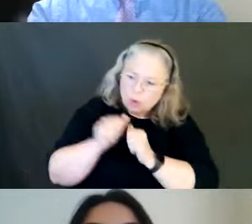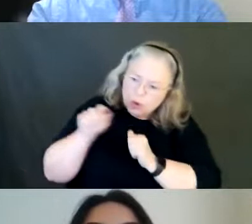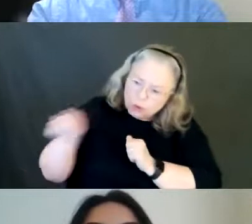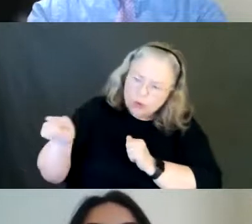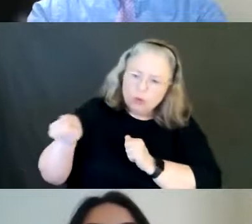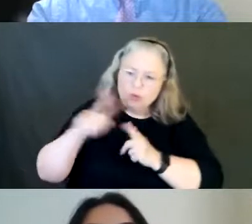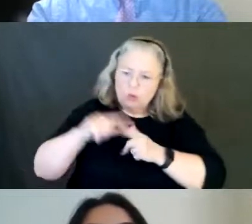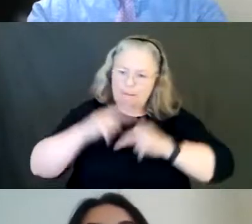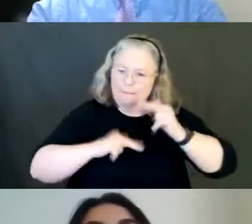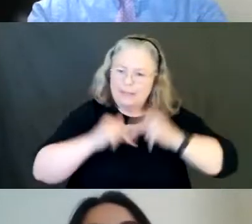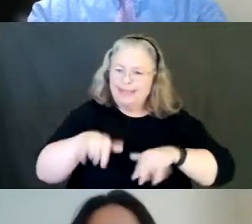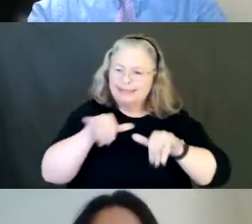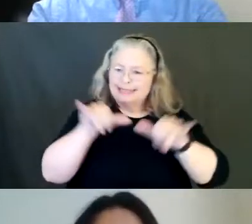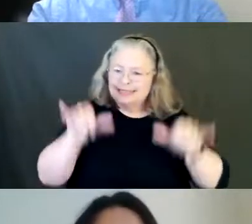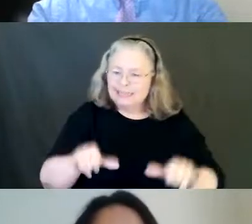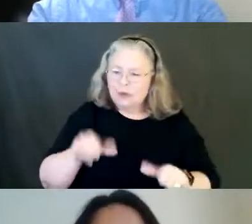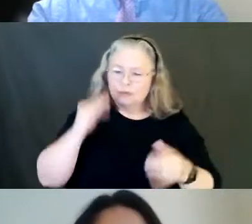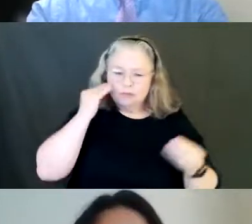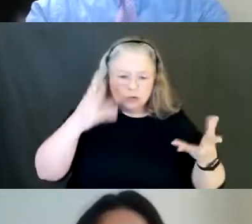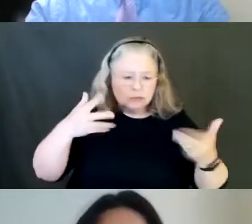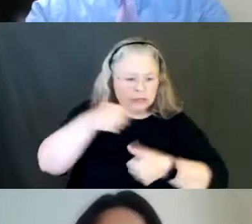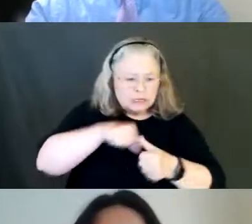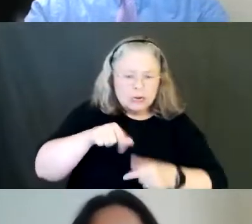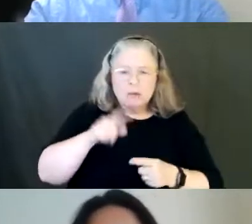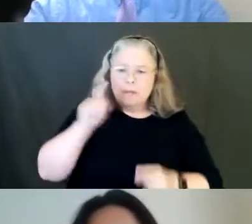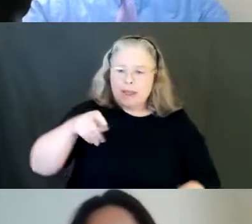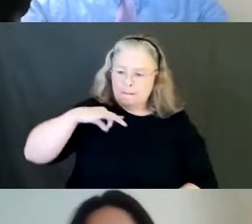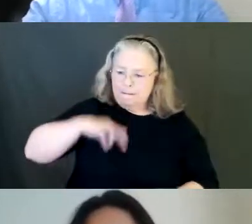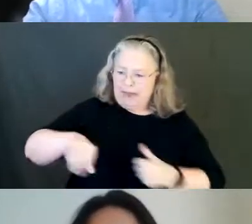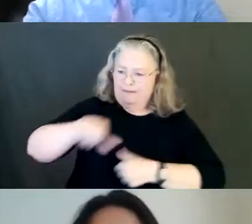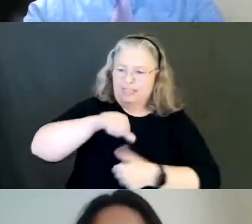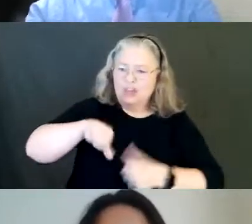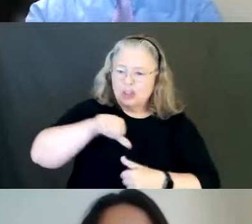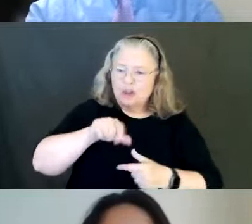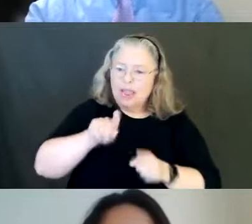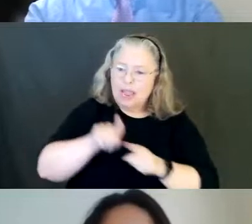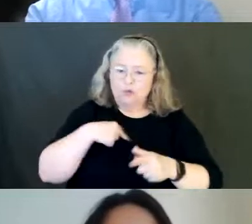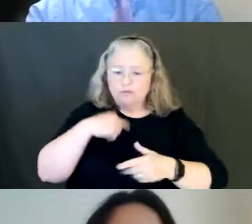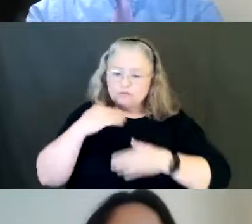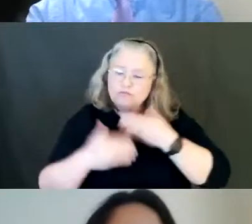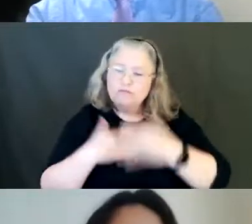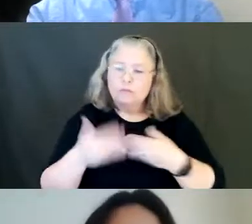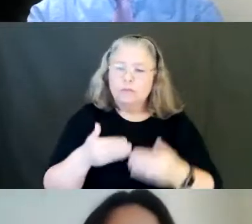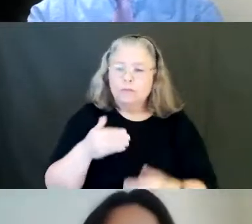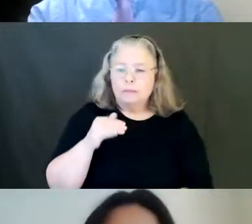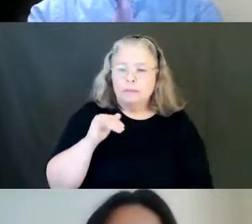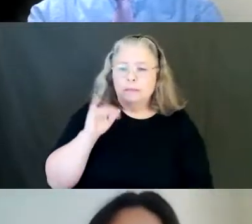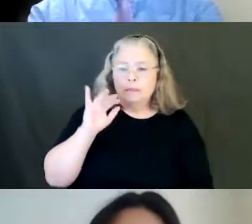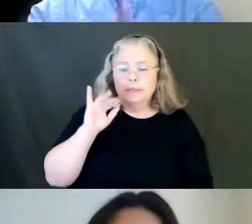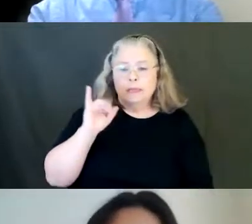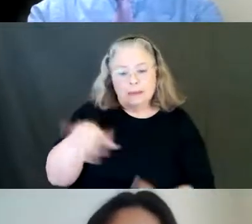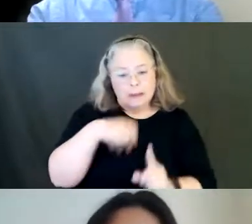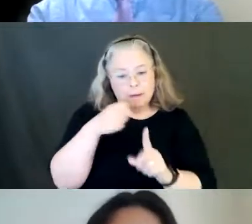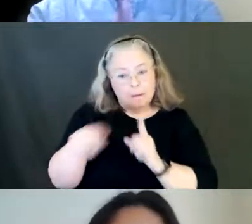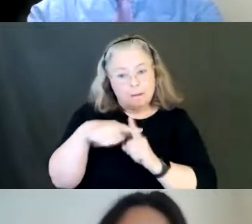we inform one another, that we benefit one another as we move forward with it. So that impact and that